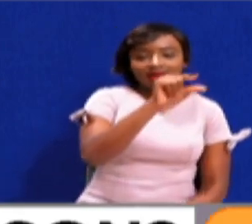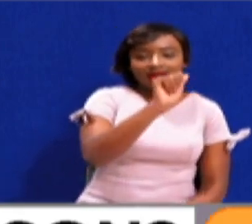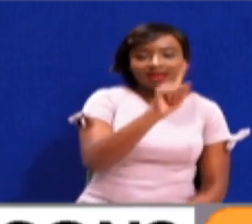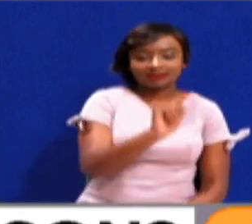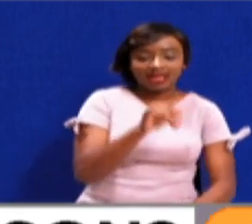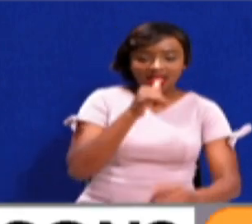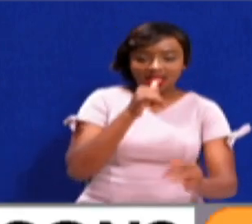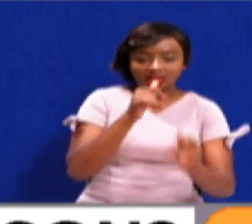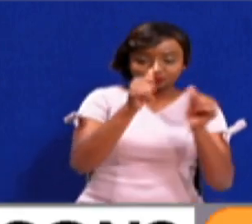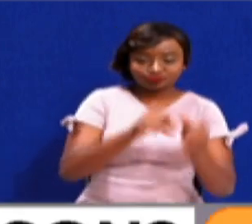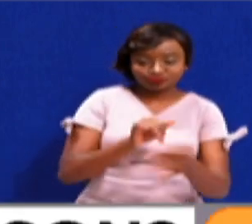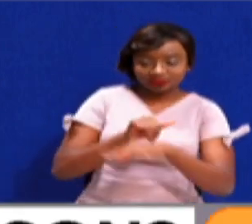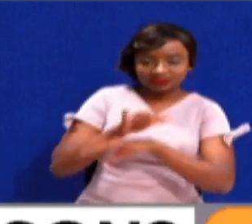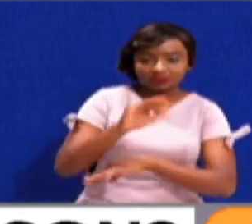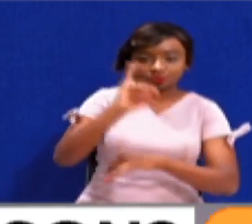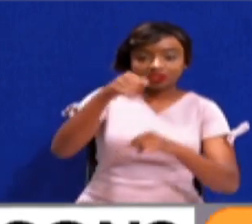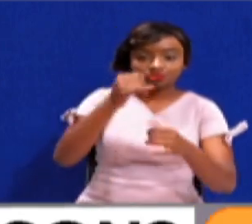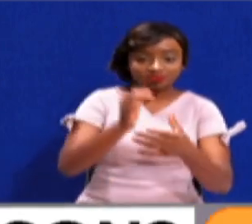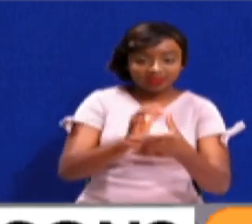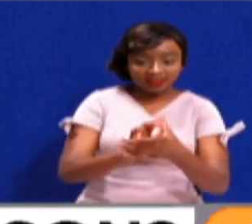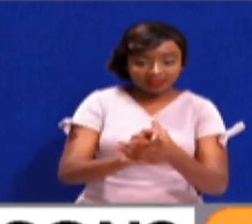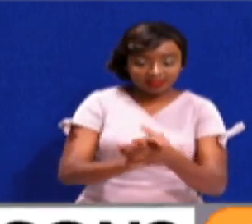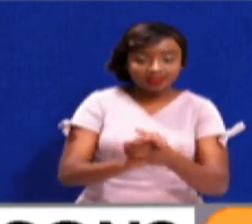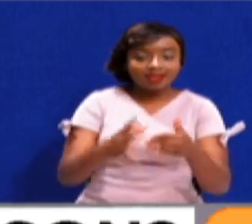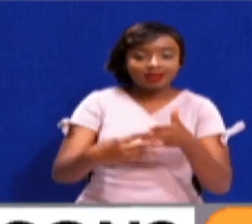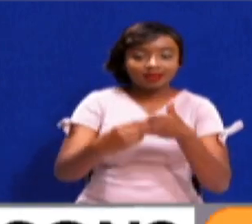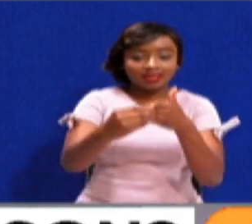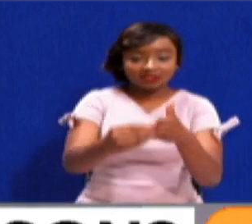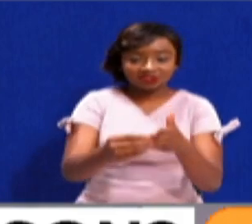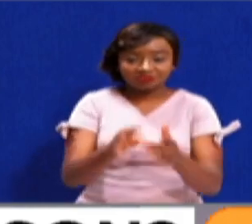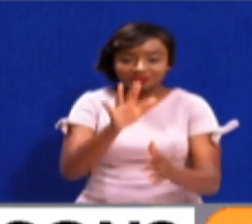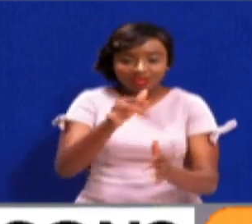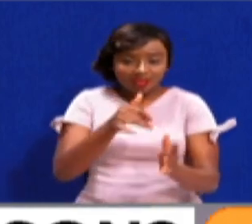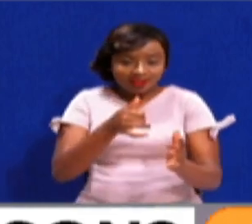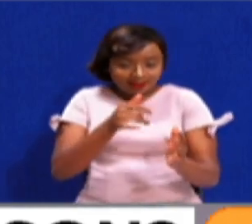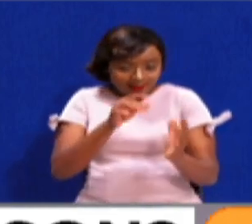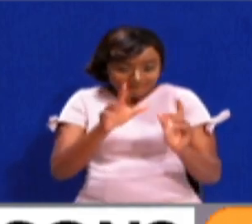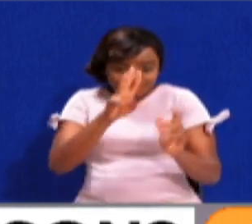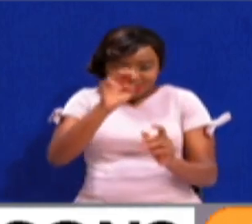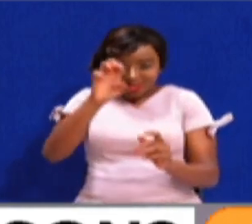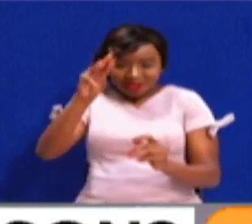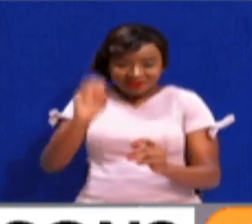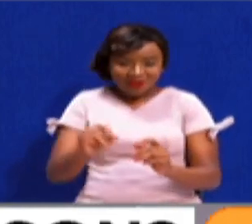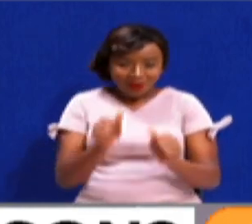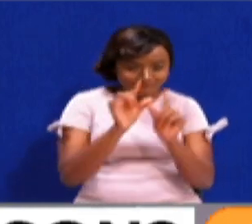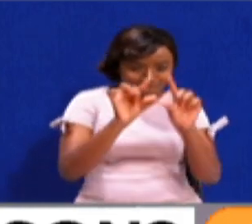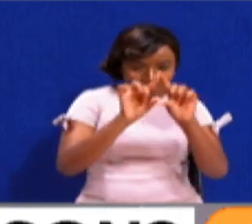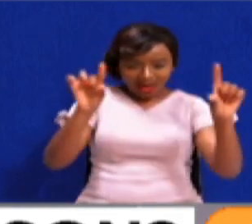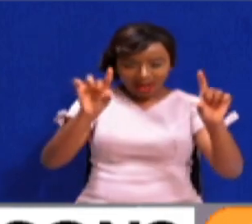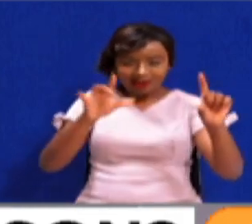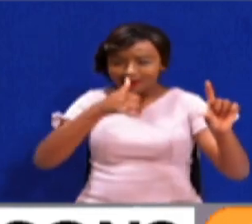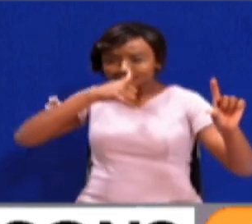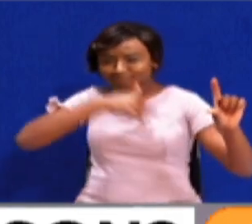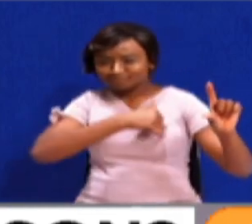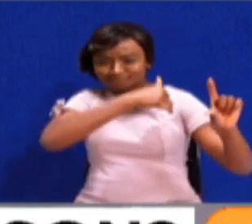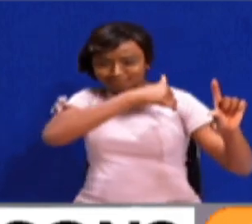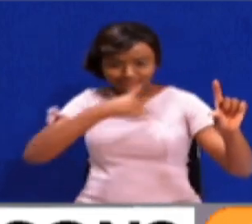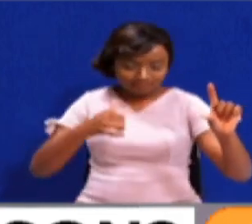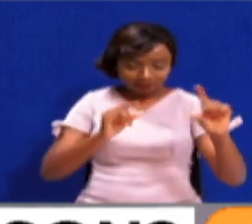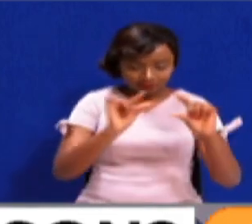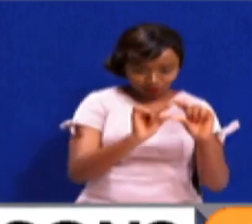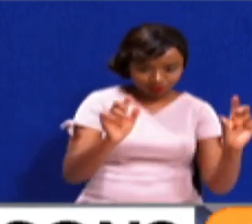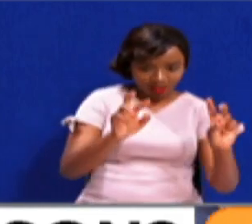leadership on the 8th of July, 2020. And it is listed very confidential. And the title is How to Pass That Generation County's Revenue